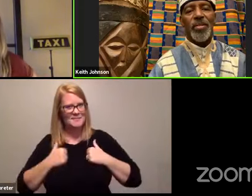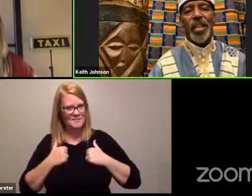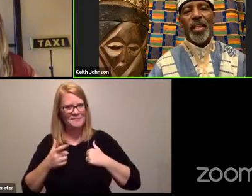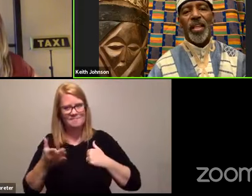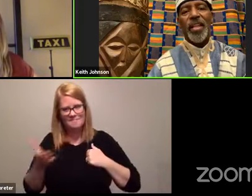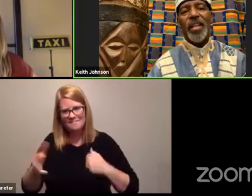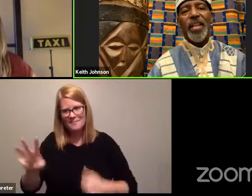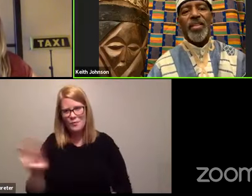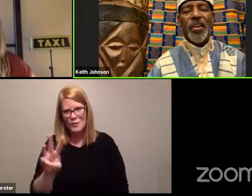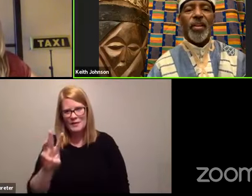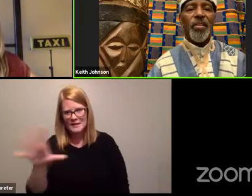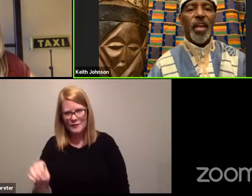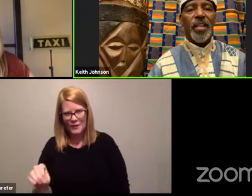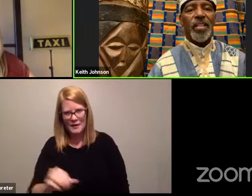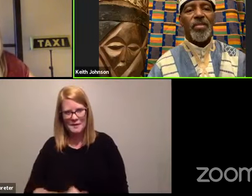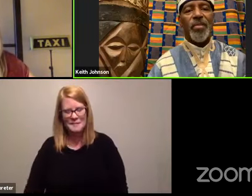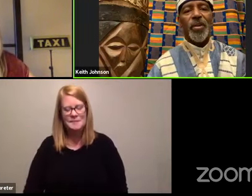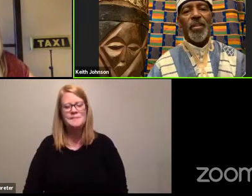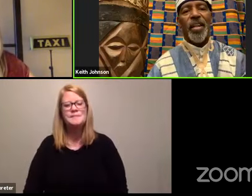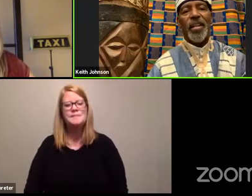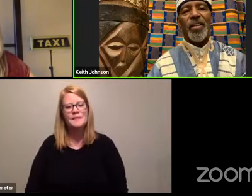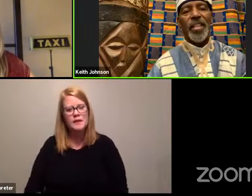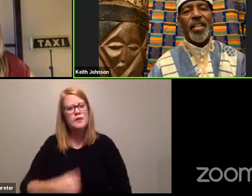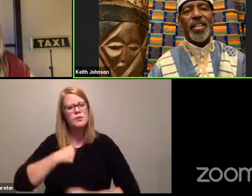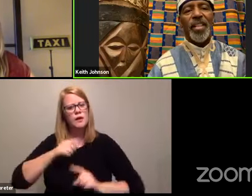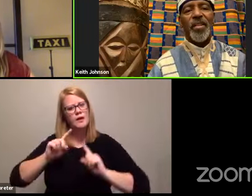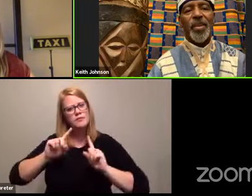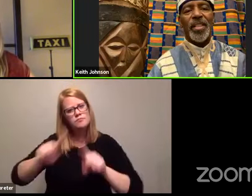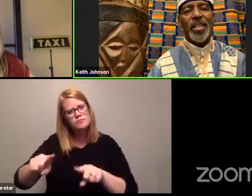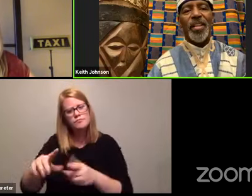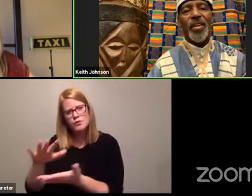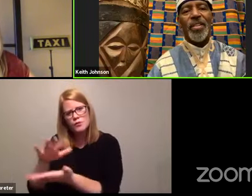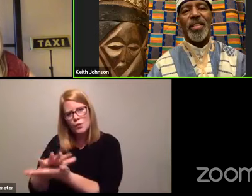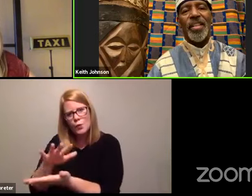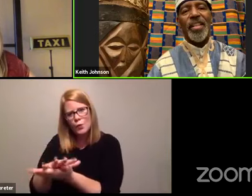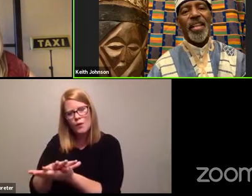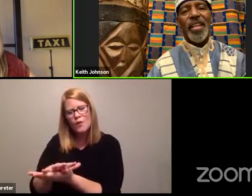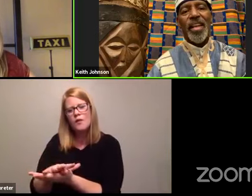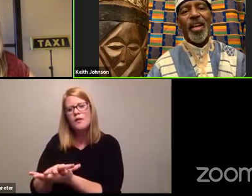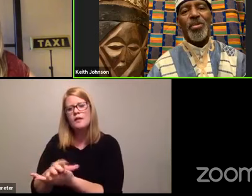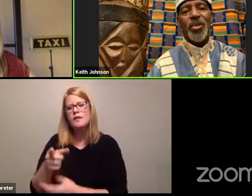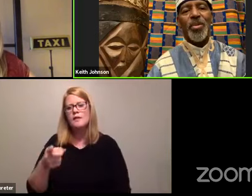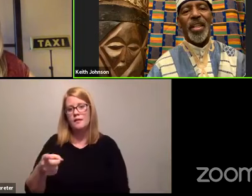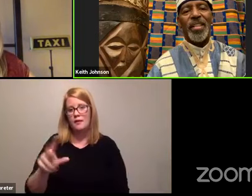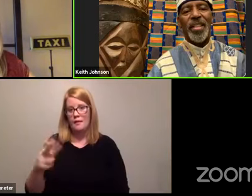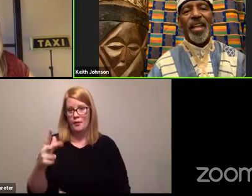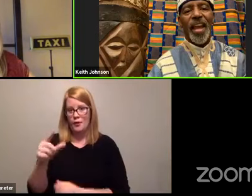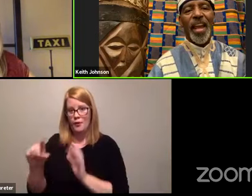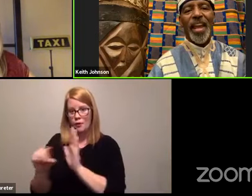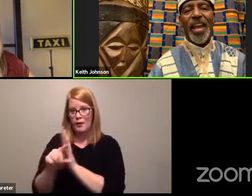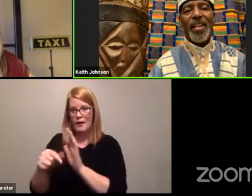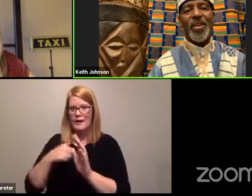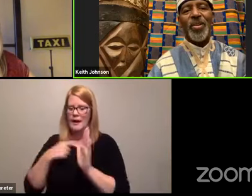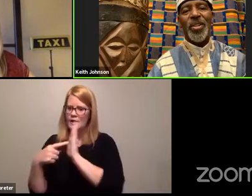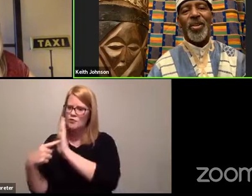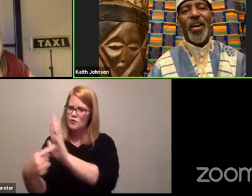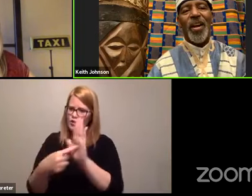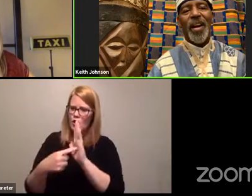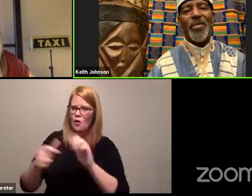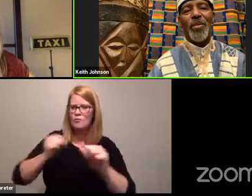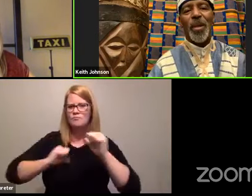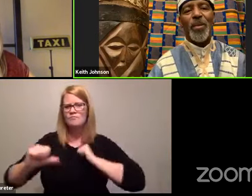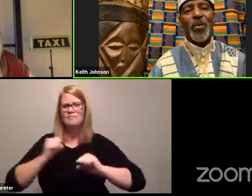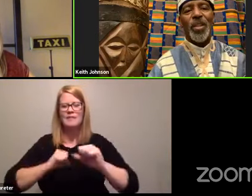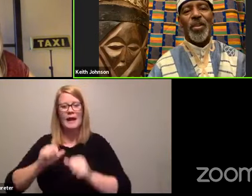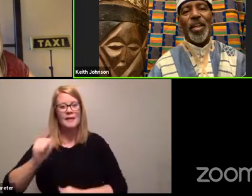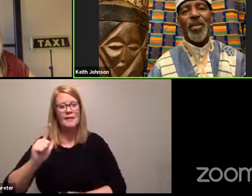were third graders and fourth graders. I seen them as adults, and they come to me and say, "Hey, I know who you are.